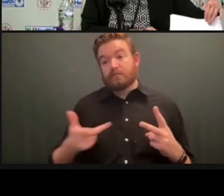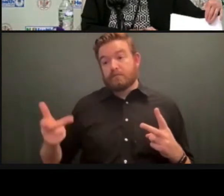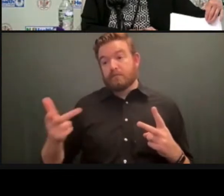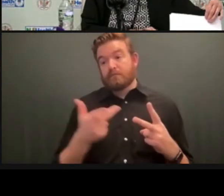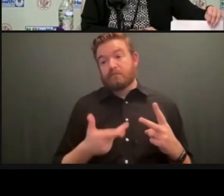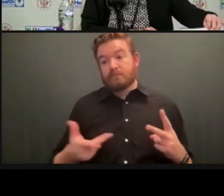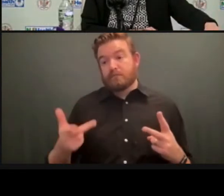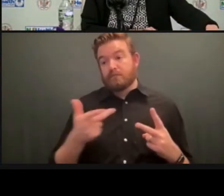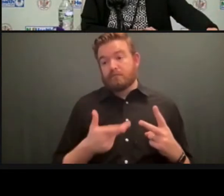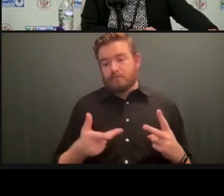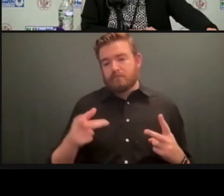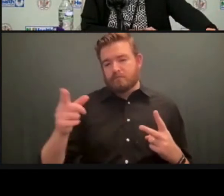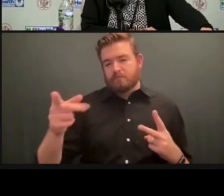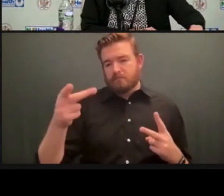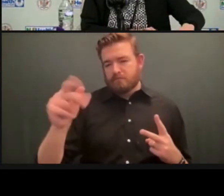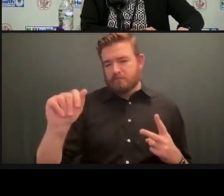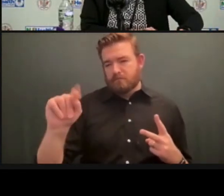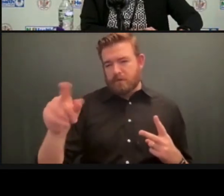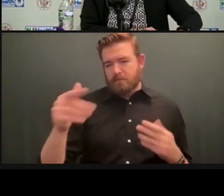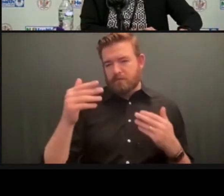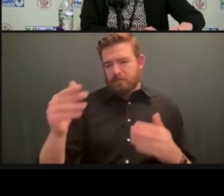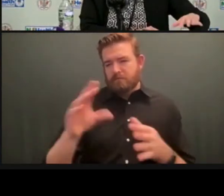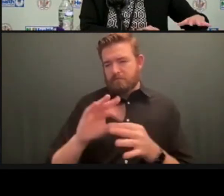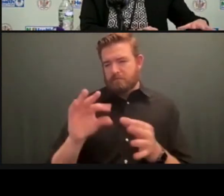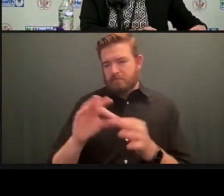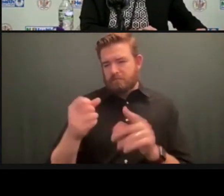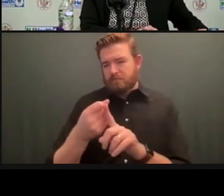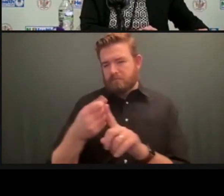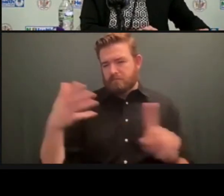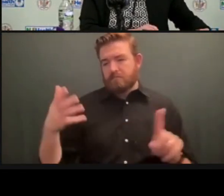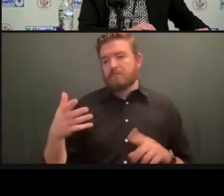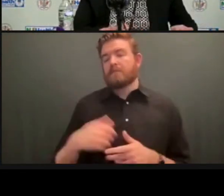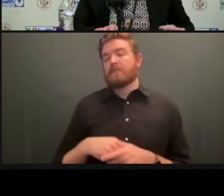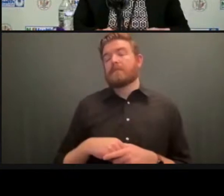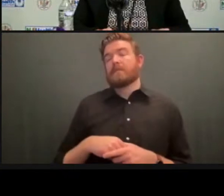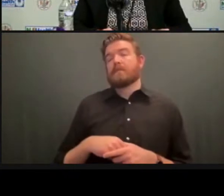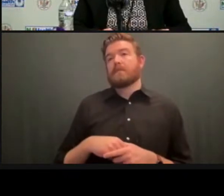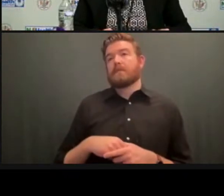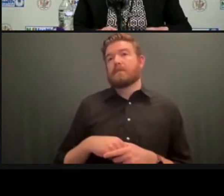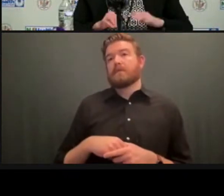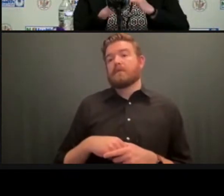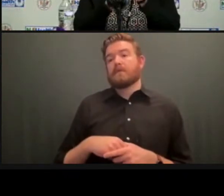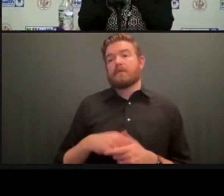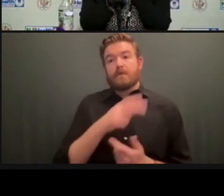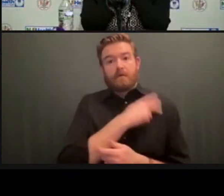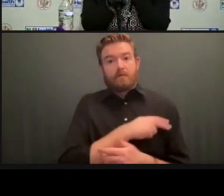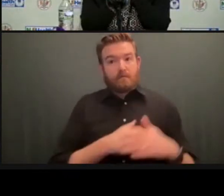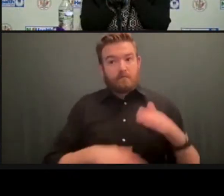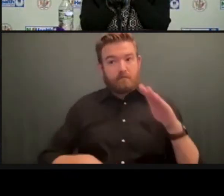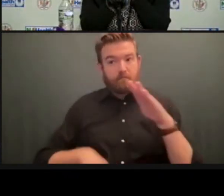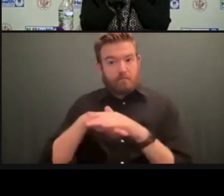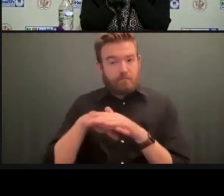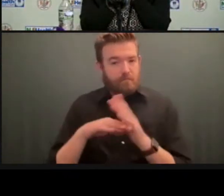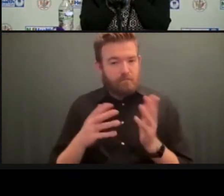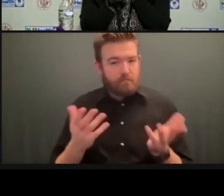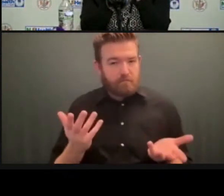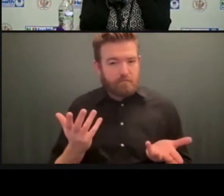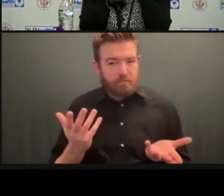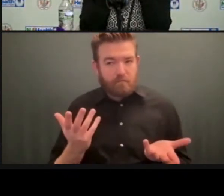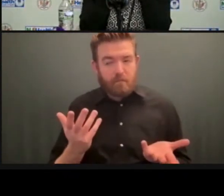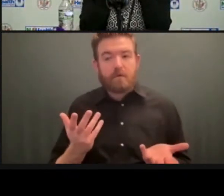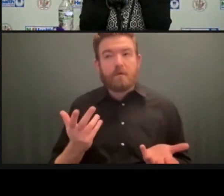us a lot about hospitalization capacity. And back in the spring, summer of 2020, you know, one of